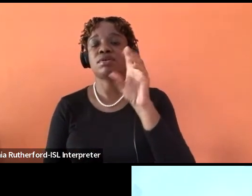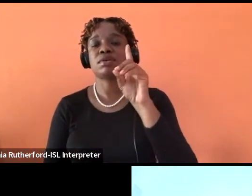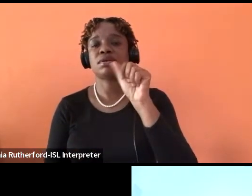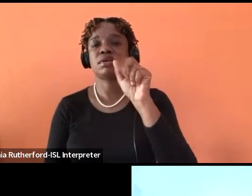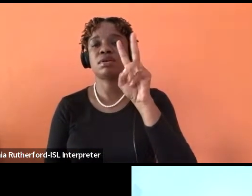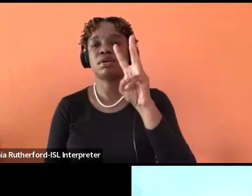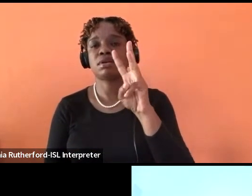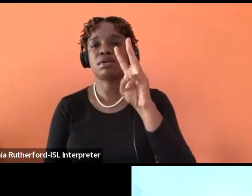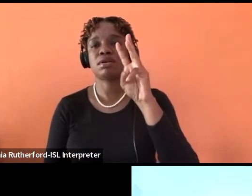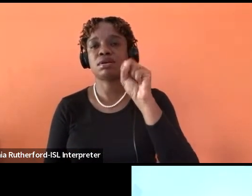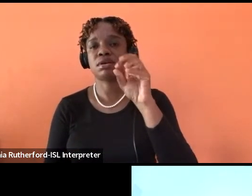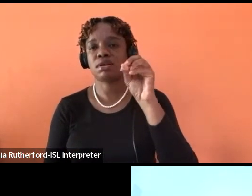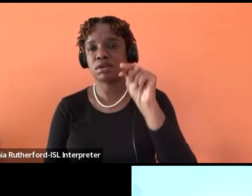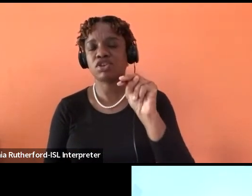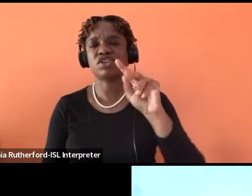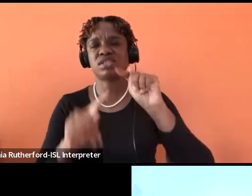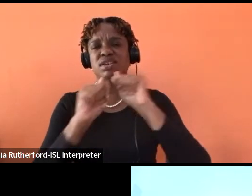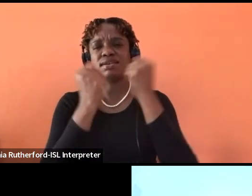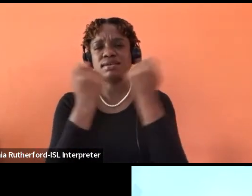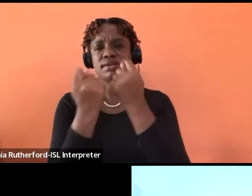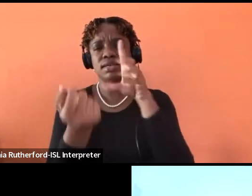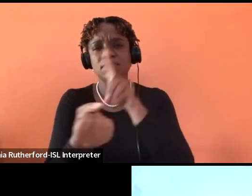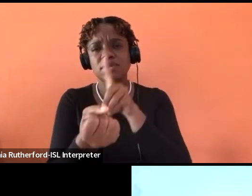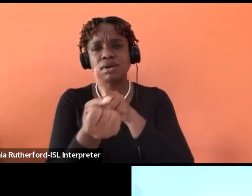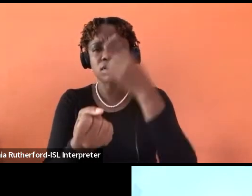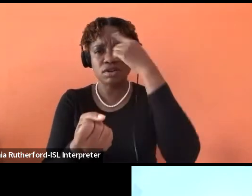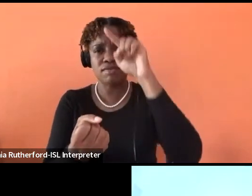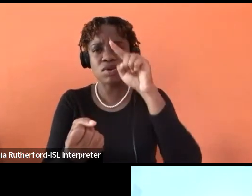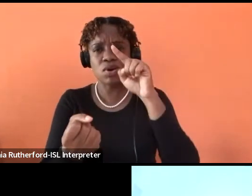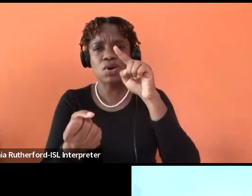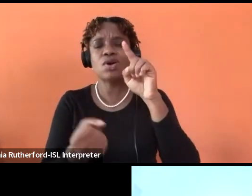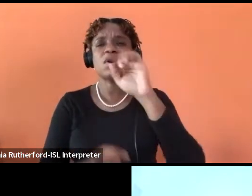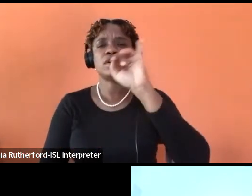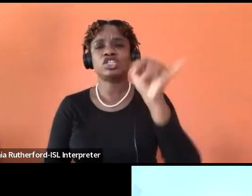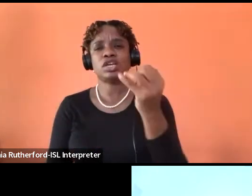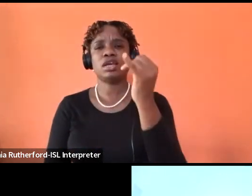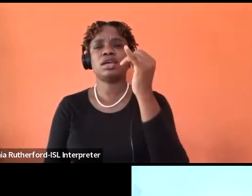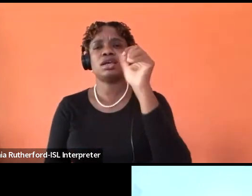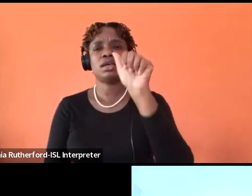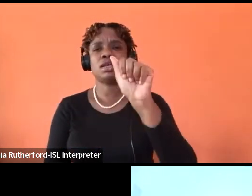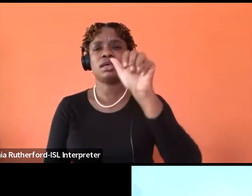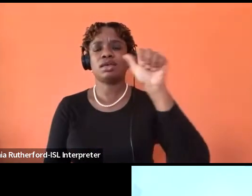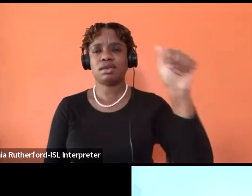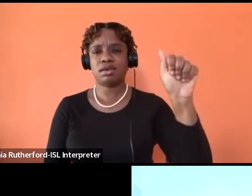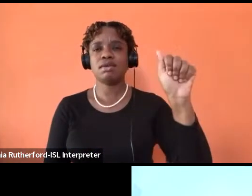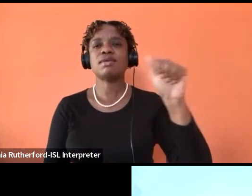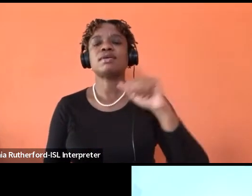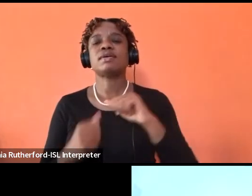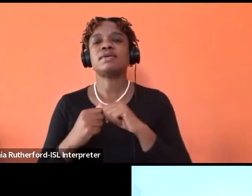is the Jamaica Athletics Association, JAAA. She's also one of the